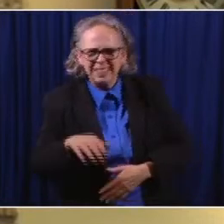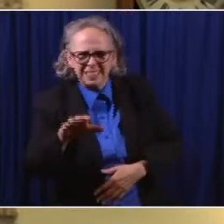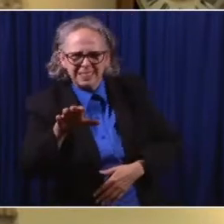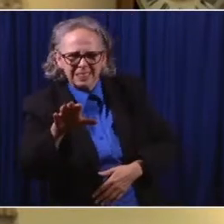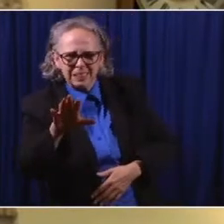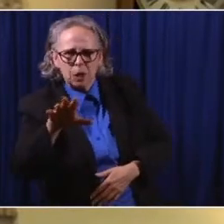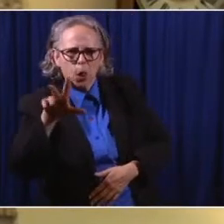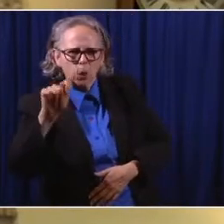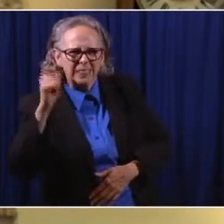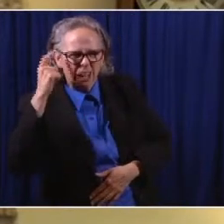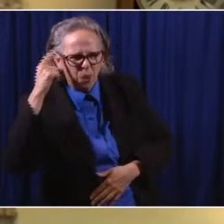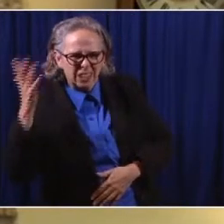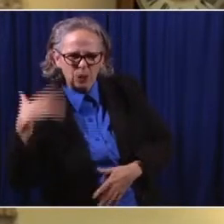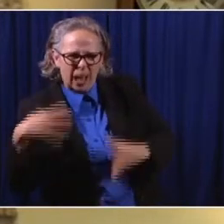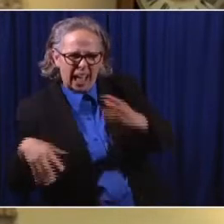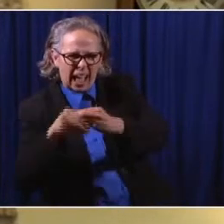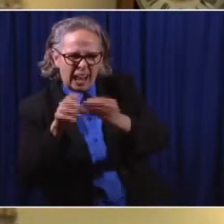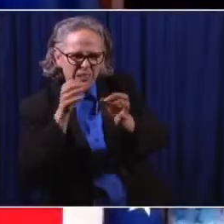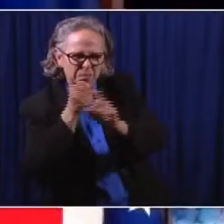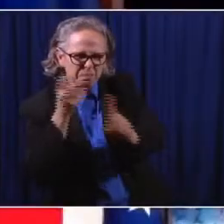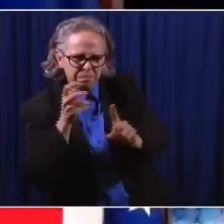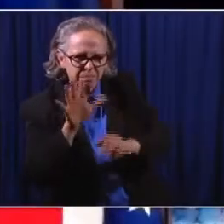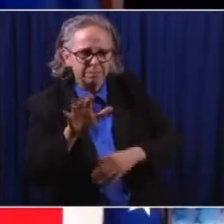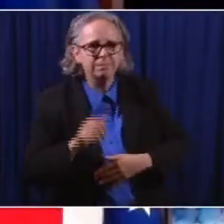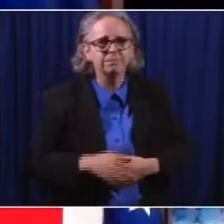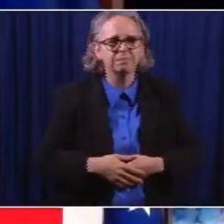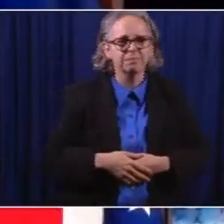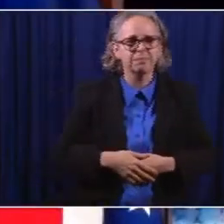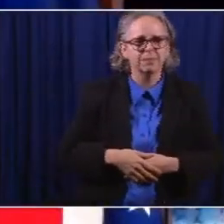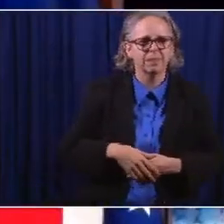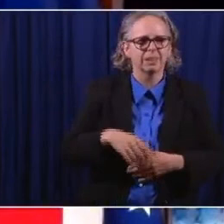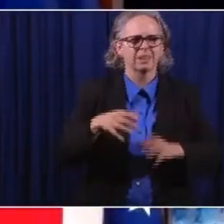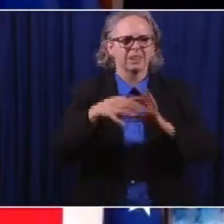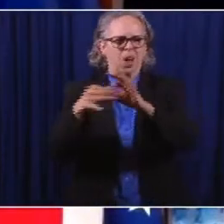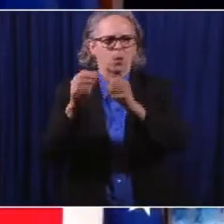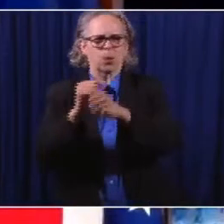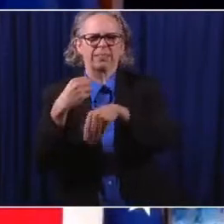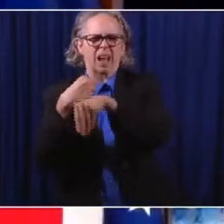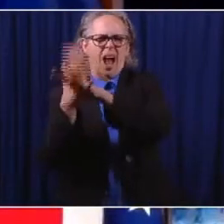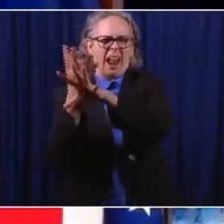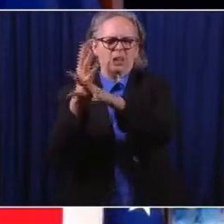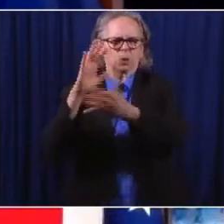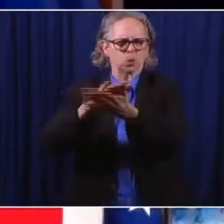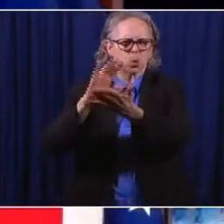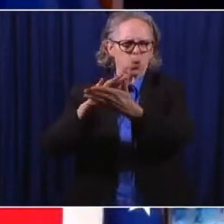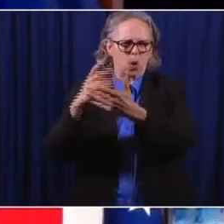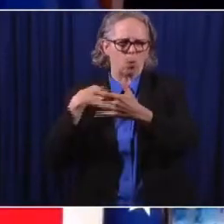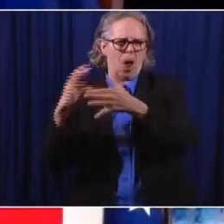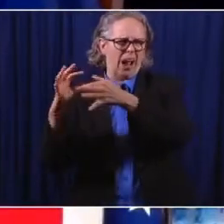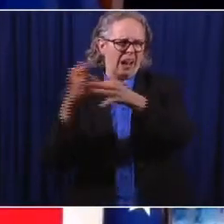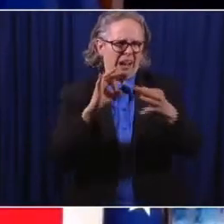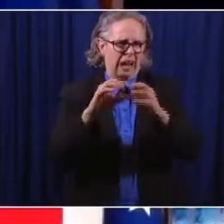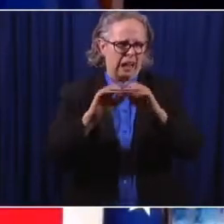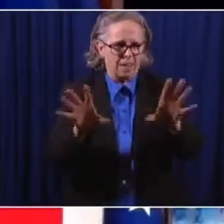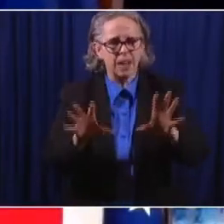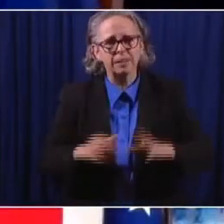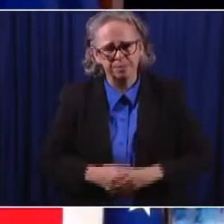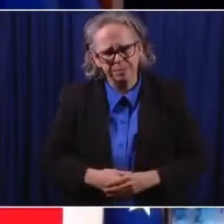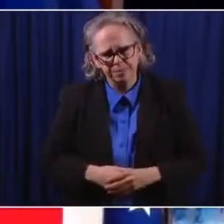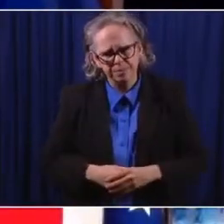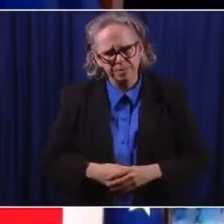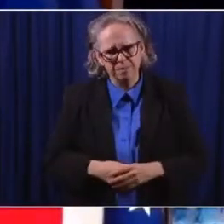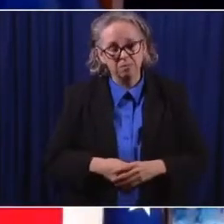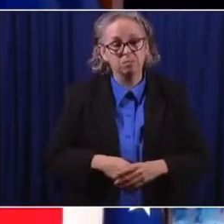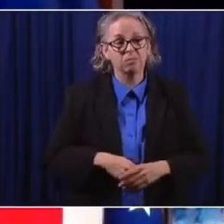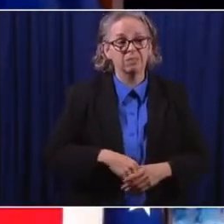I wanted to add something in on the online school piece to make sure that we had that right. There may be schools that are fully